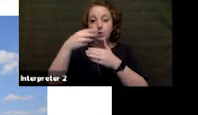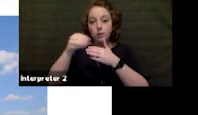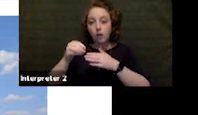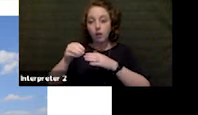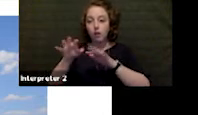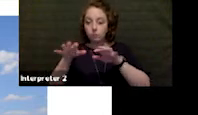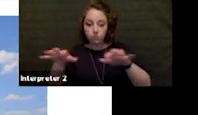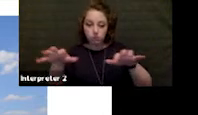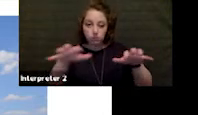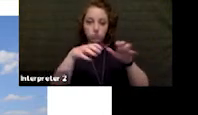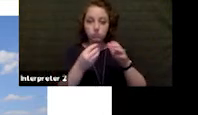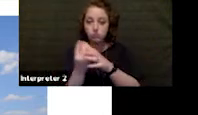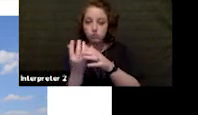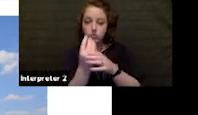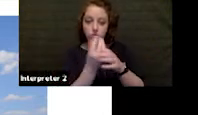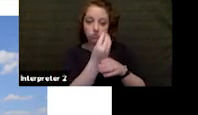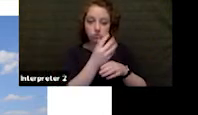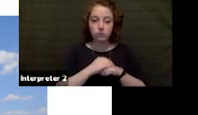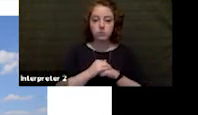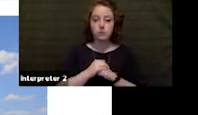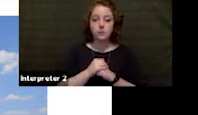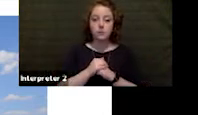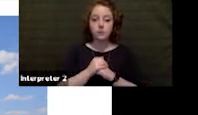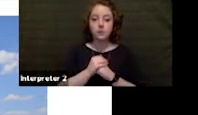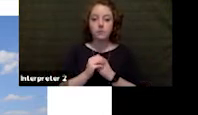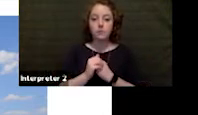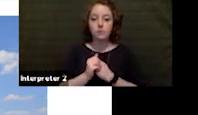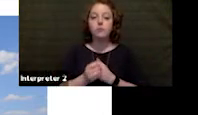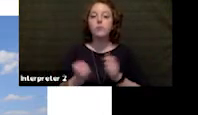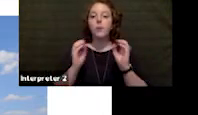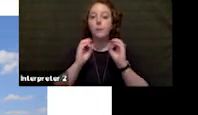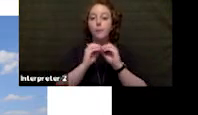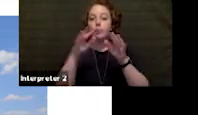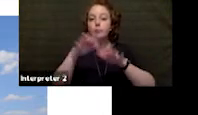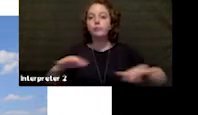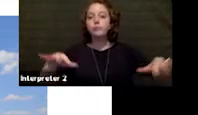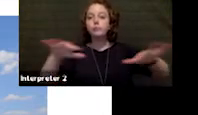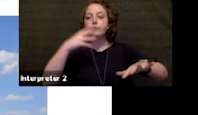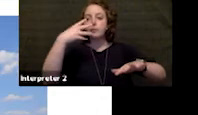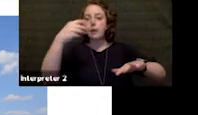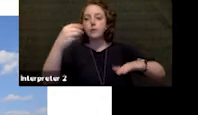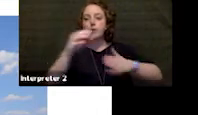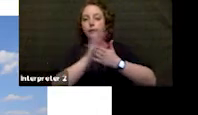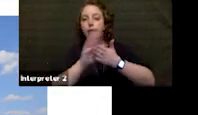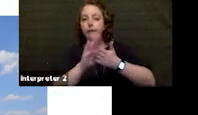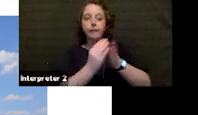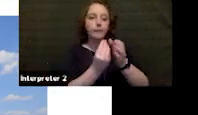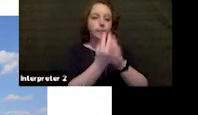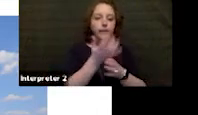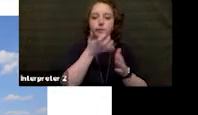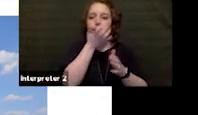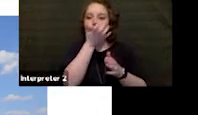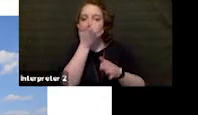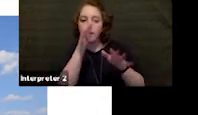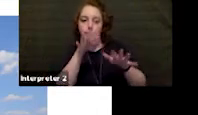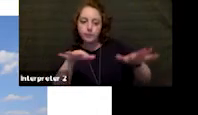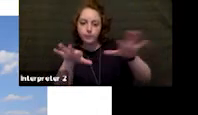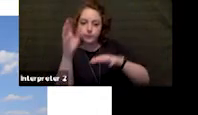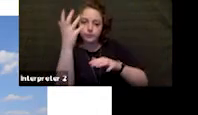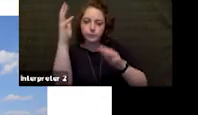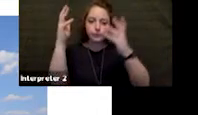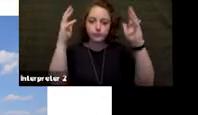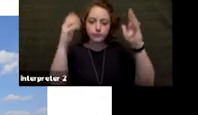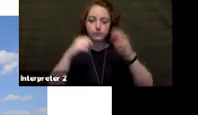budgets typically incorporate a greater amount of landscape, and you'll see just some images there